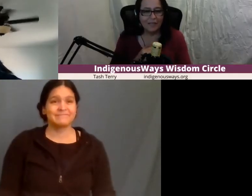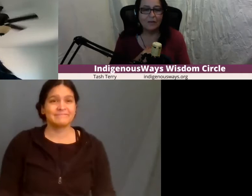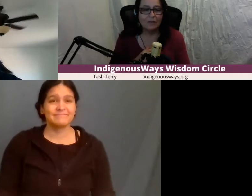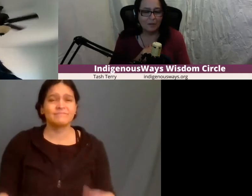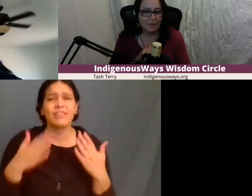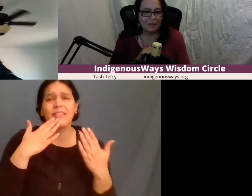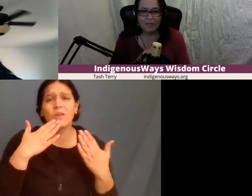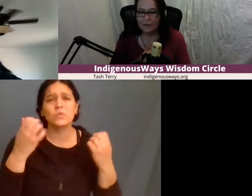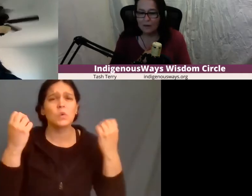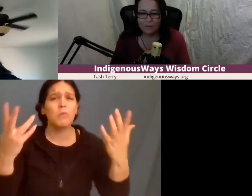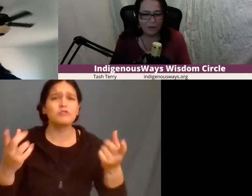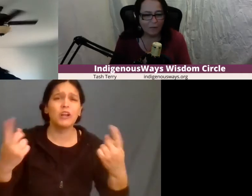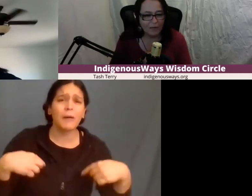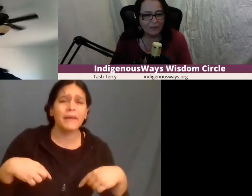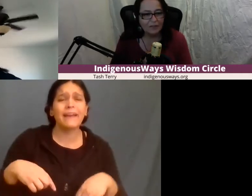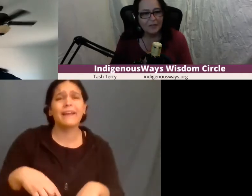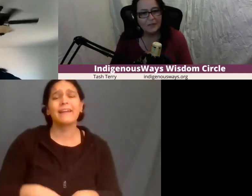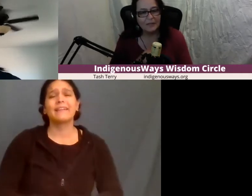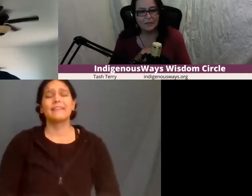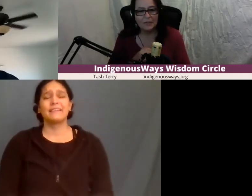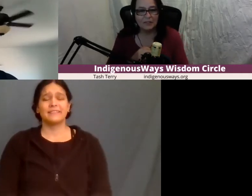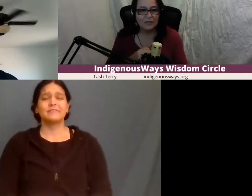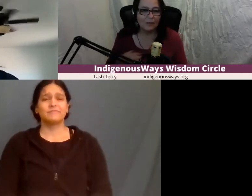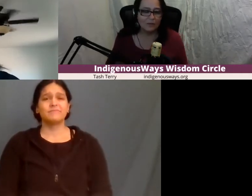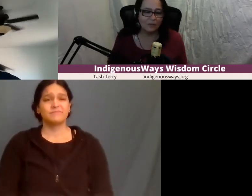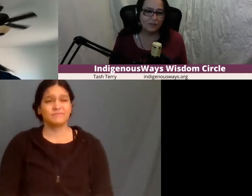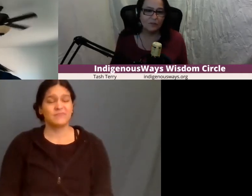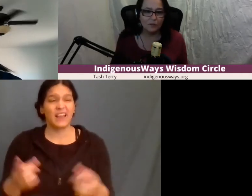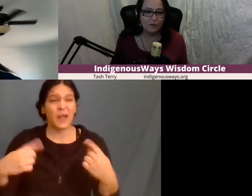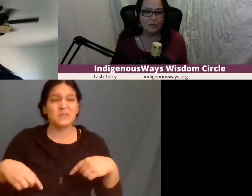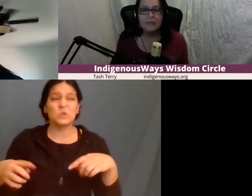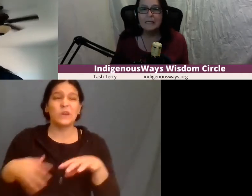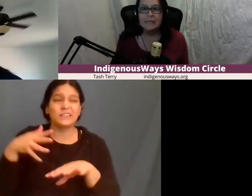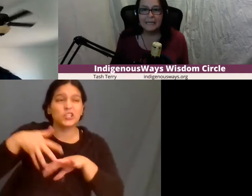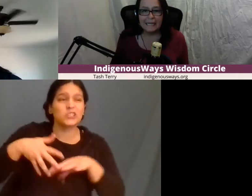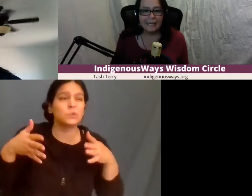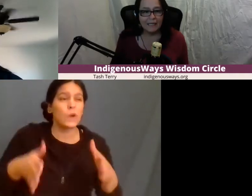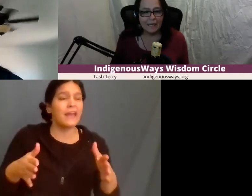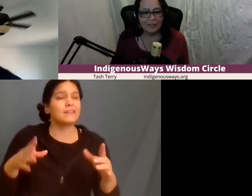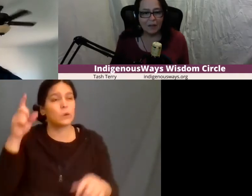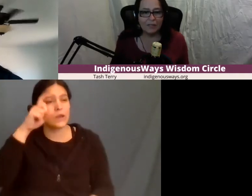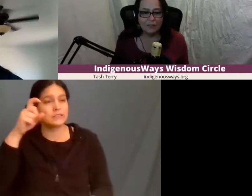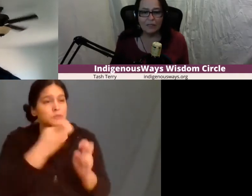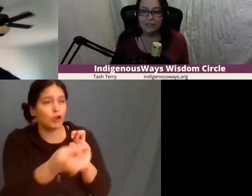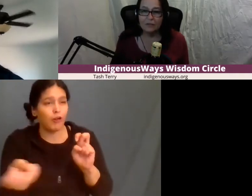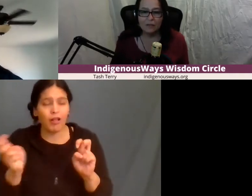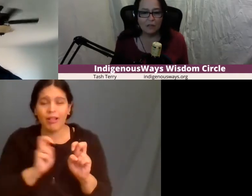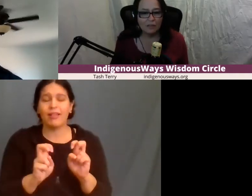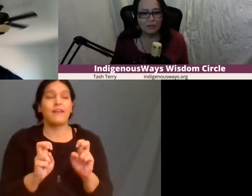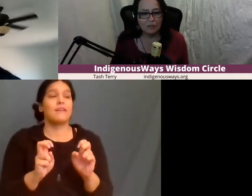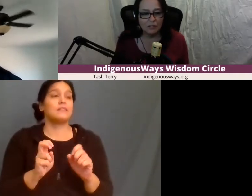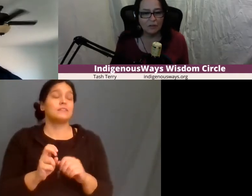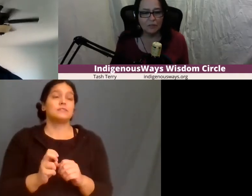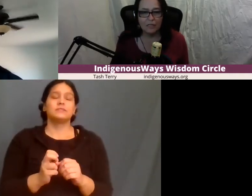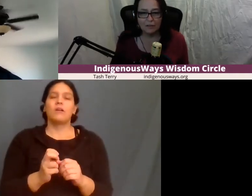Thank you very much. Hello for coming on this evening to Indigenous Ways Wisdom Circle. And as always, we'd like to acknowledge